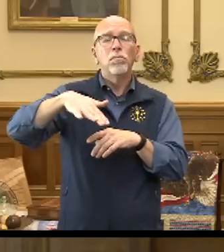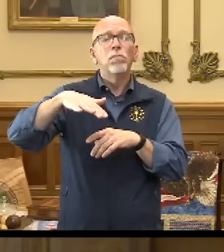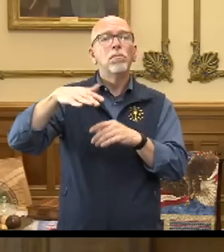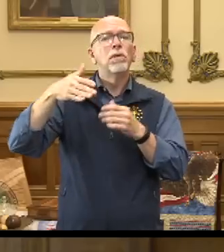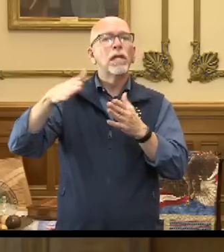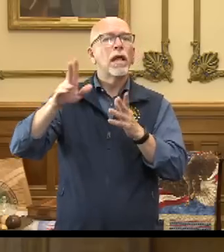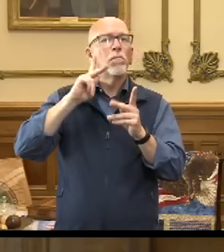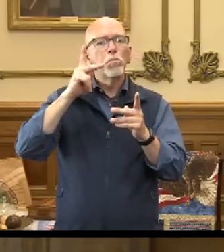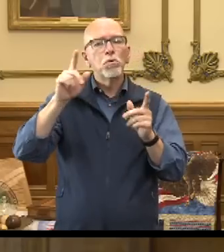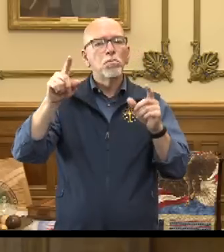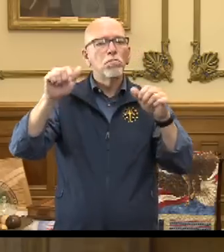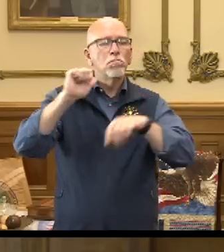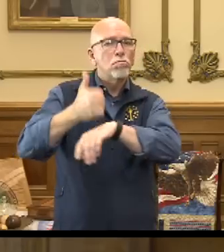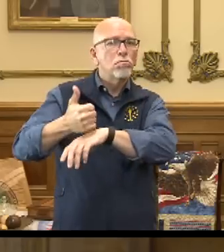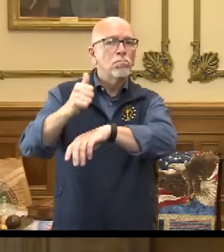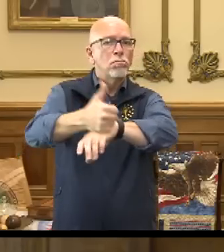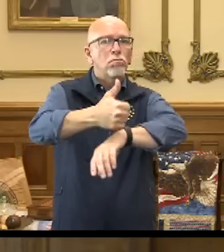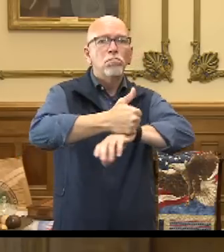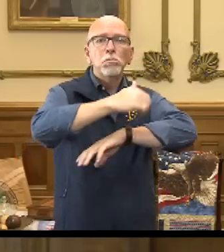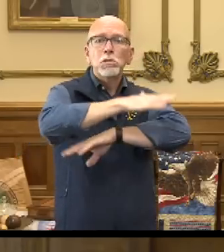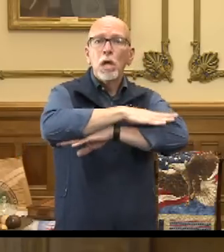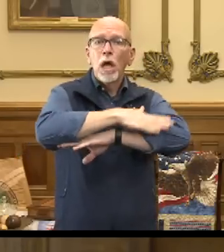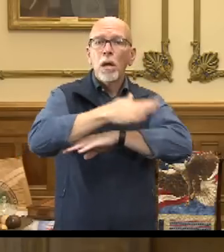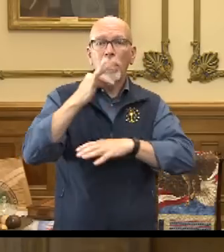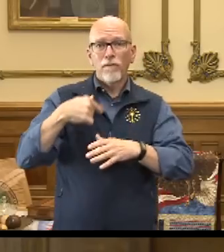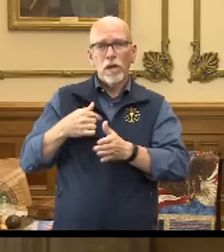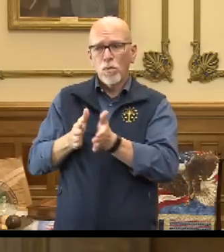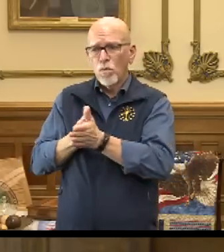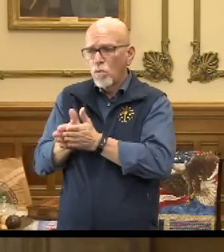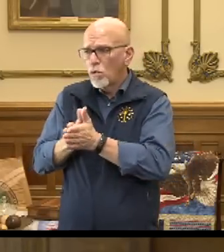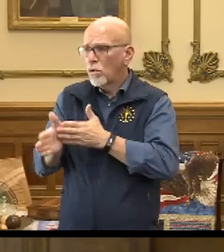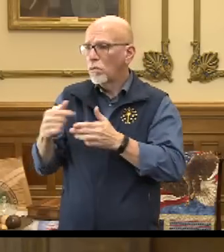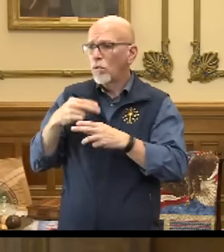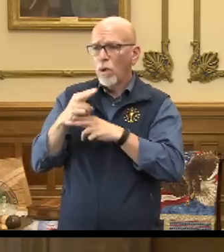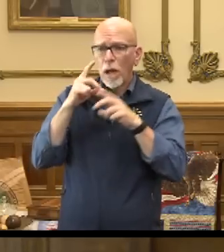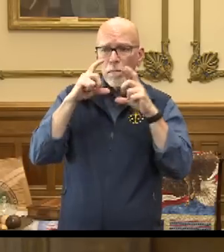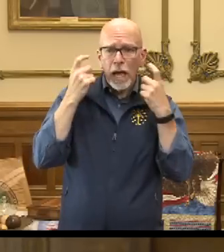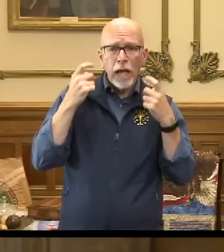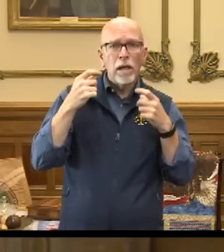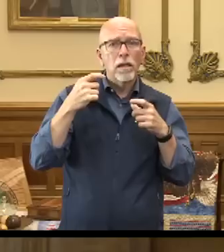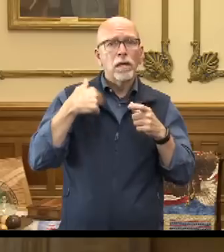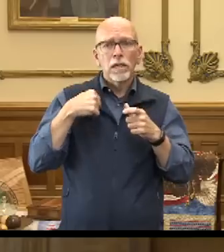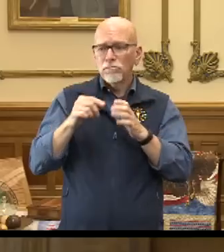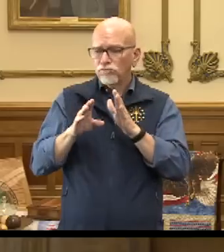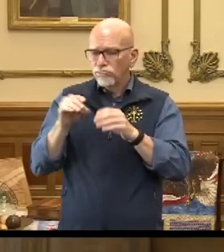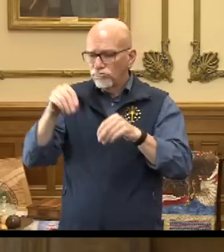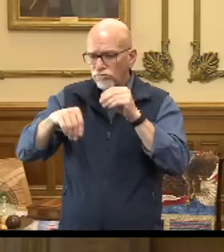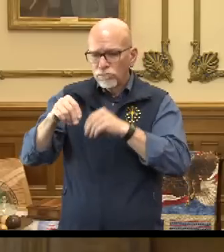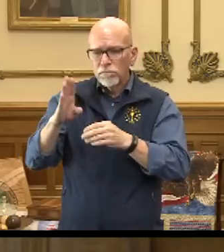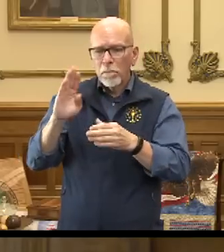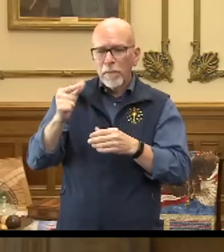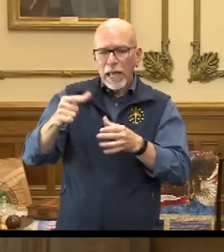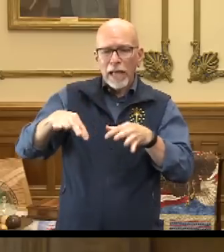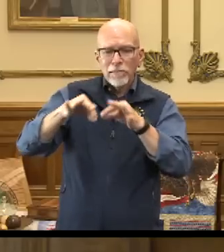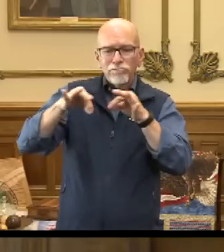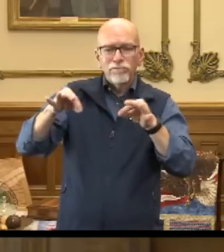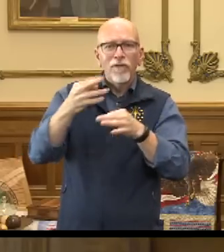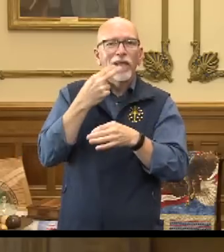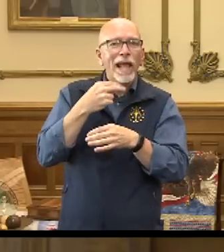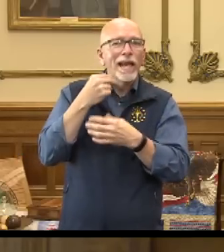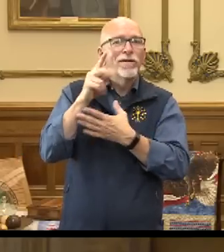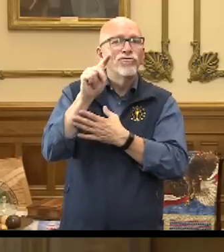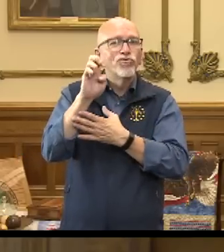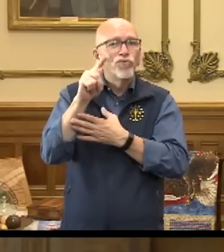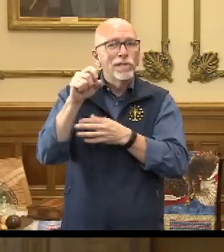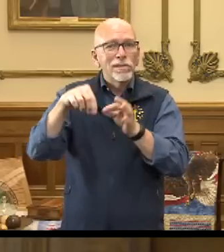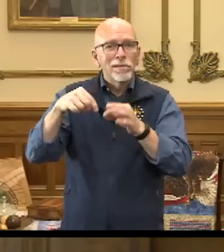different individuals put tables there. If I've washed my hands and I'm wearing my mask and I put together little baggies full of candy or treats and I